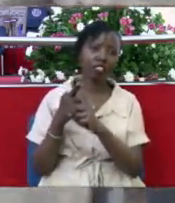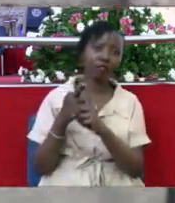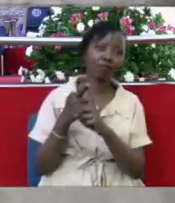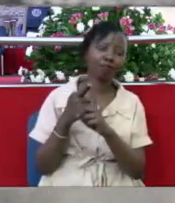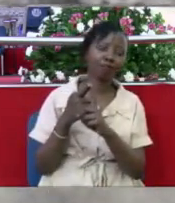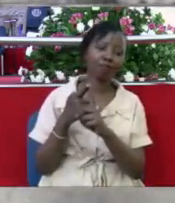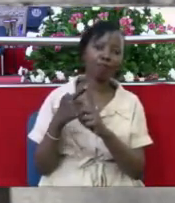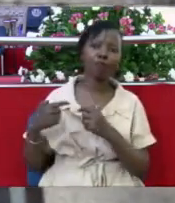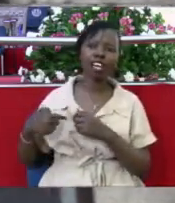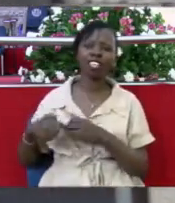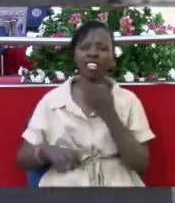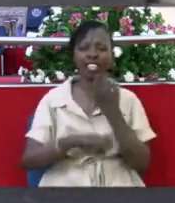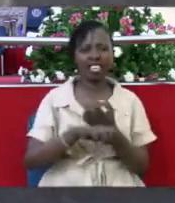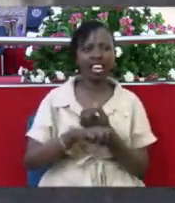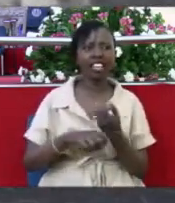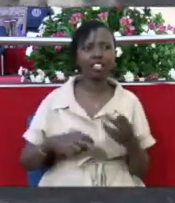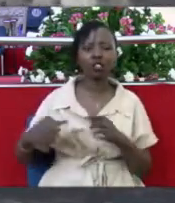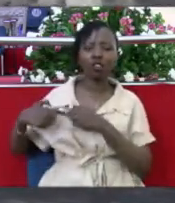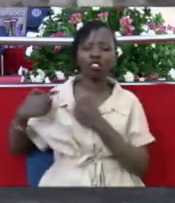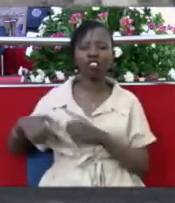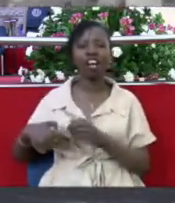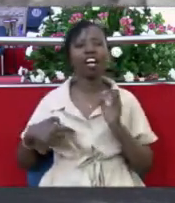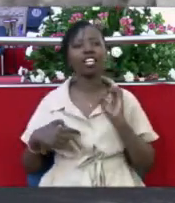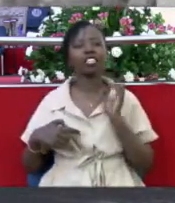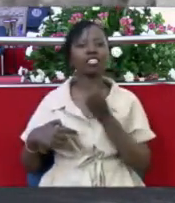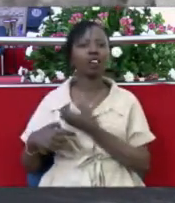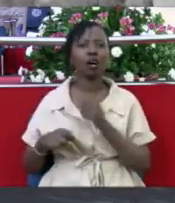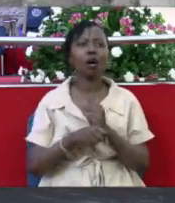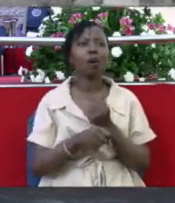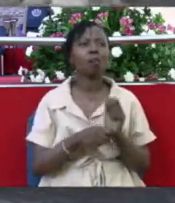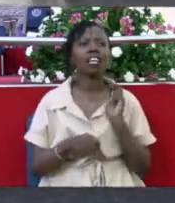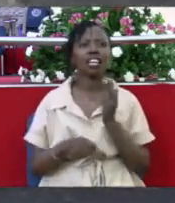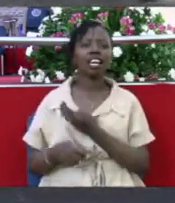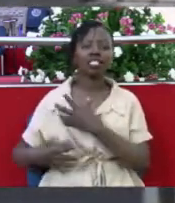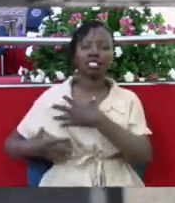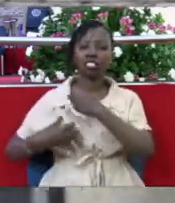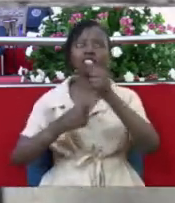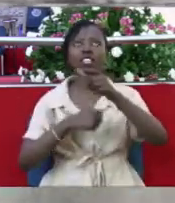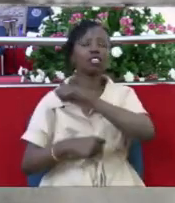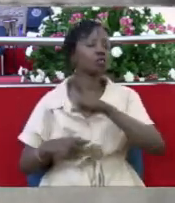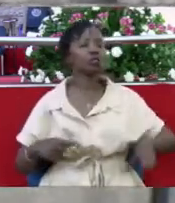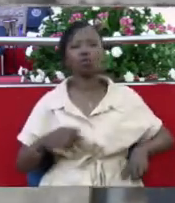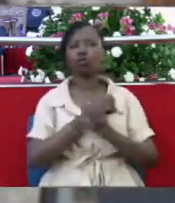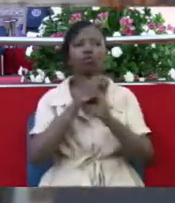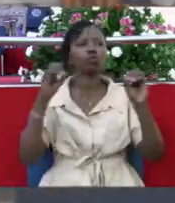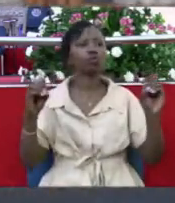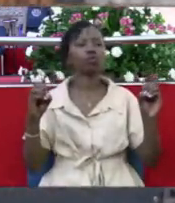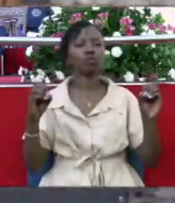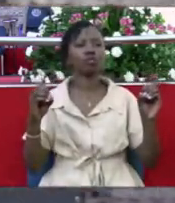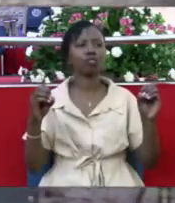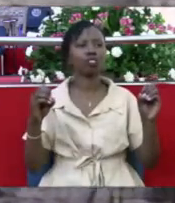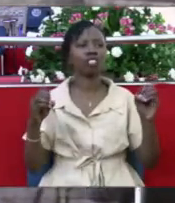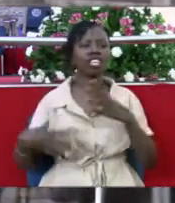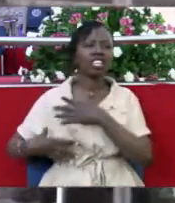hearts. Usumbufu wa mioyo yetu. It causes us to distrust God. Inatusababisha tusimuamini Mungu. We no longer